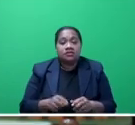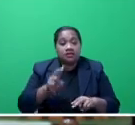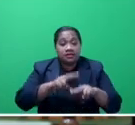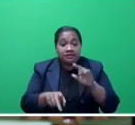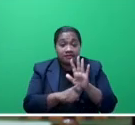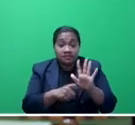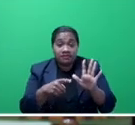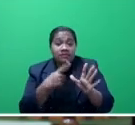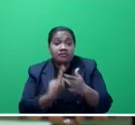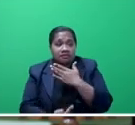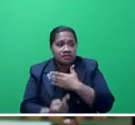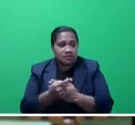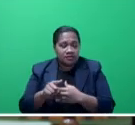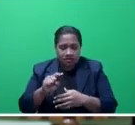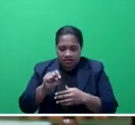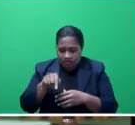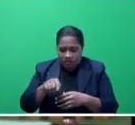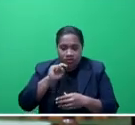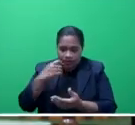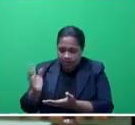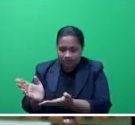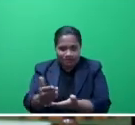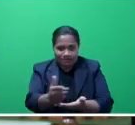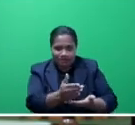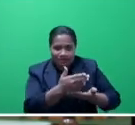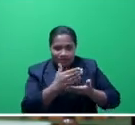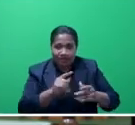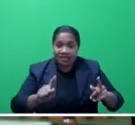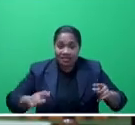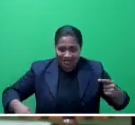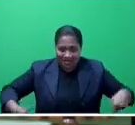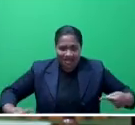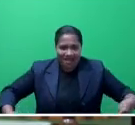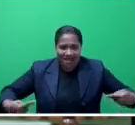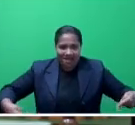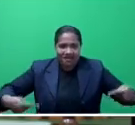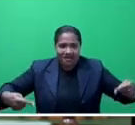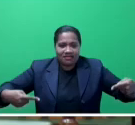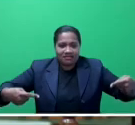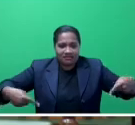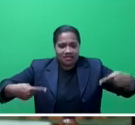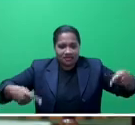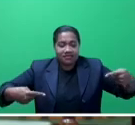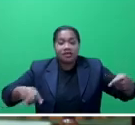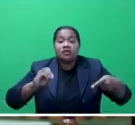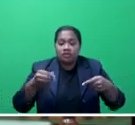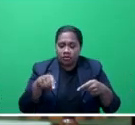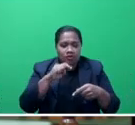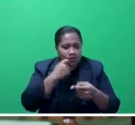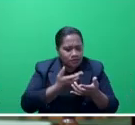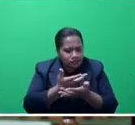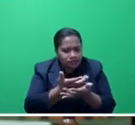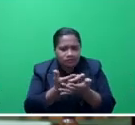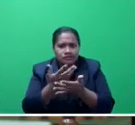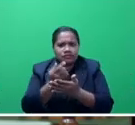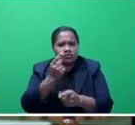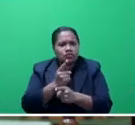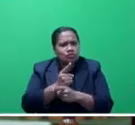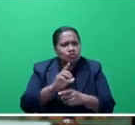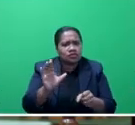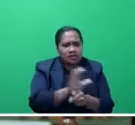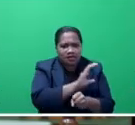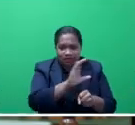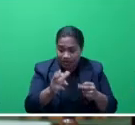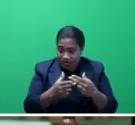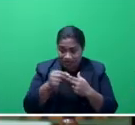will be used to collect these tires. And indeed, there are currently talks with a company that is going to mix bitumen with shredded